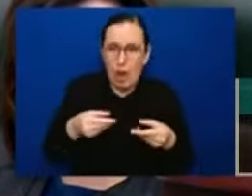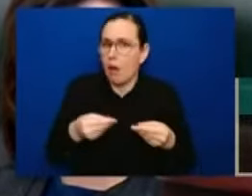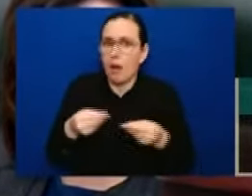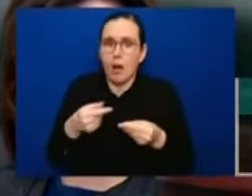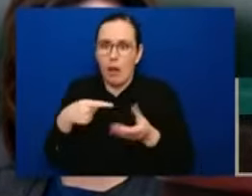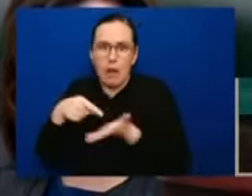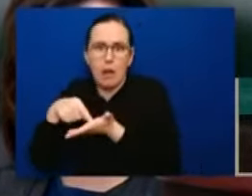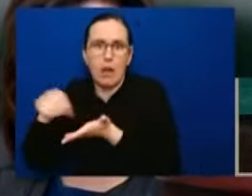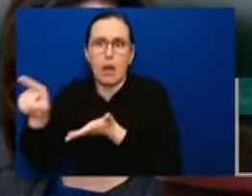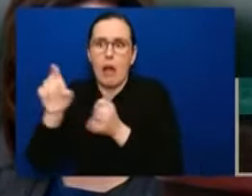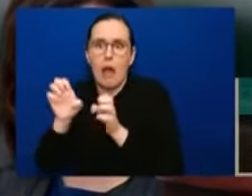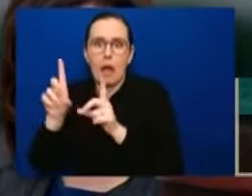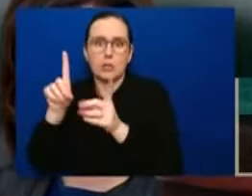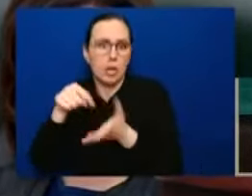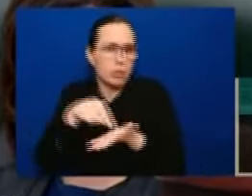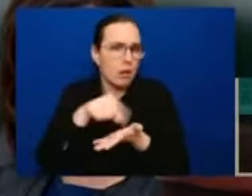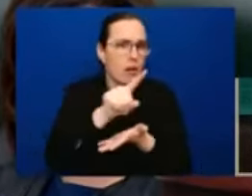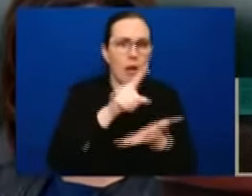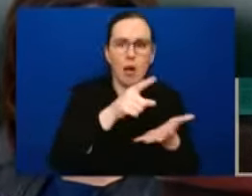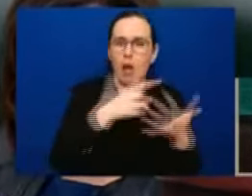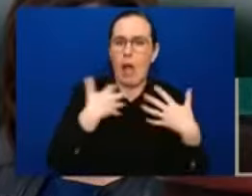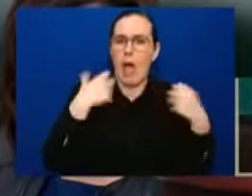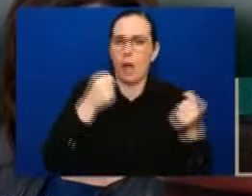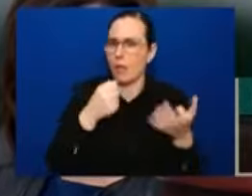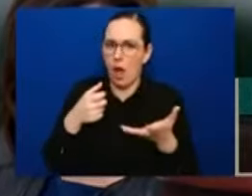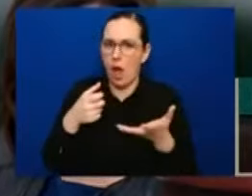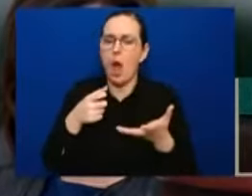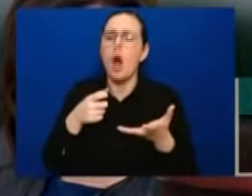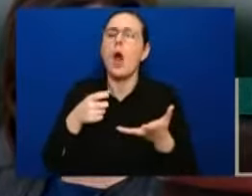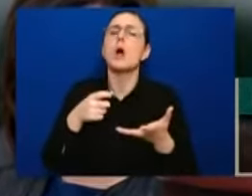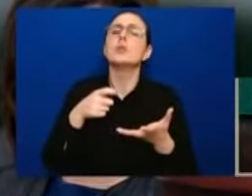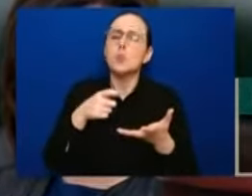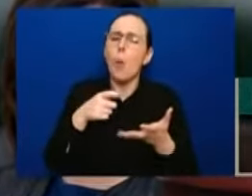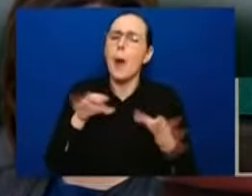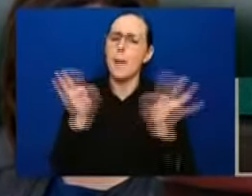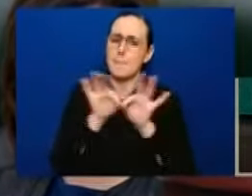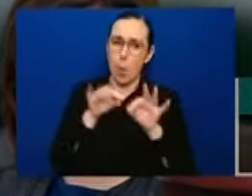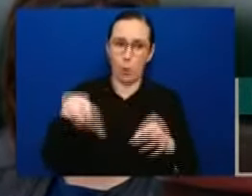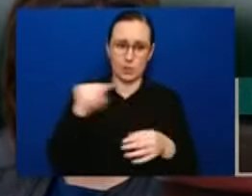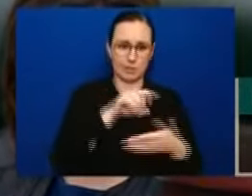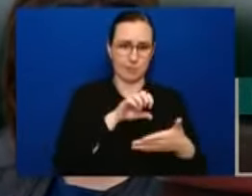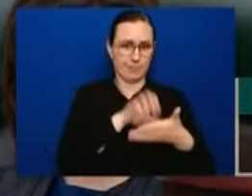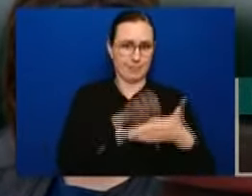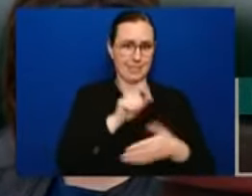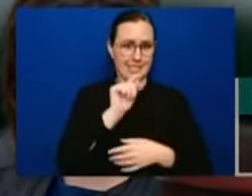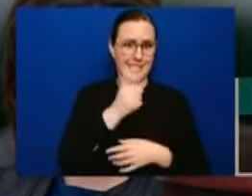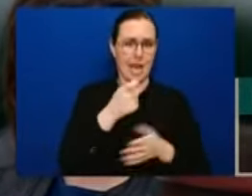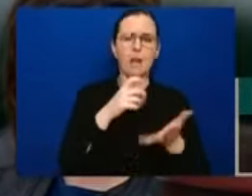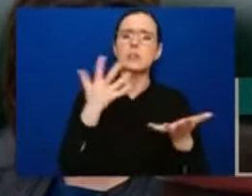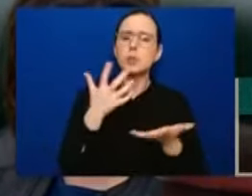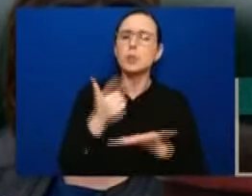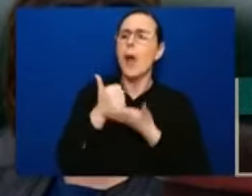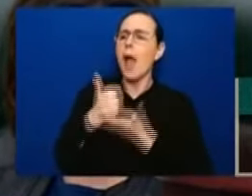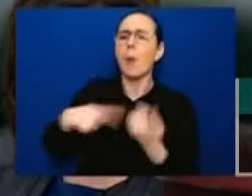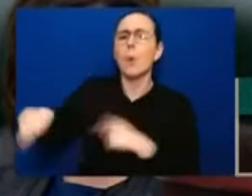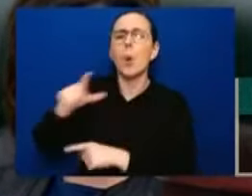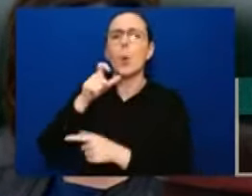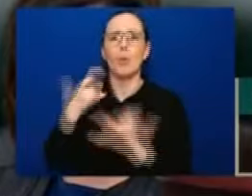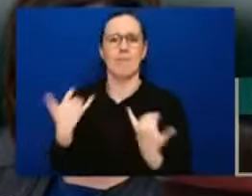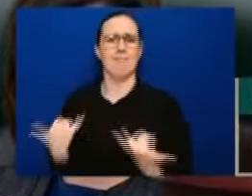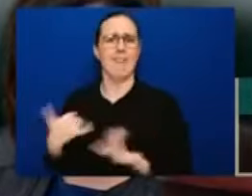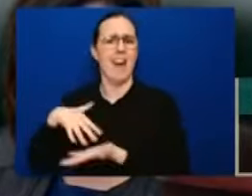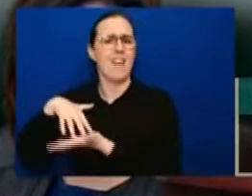most vulnerable. They contribute to salaries, pensions, and benefits for our public sector workers. And they give generously to